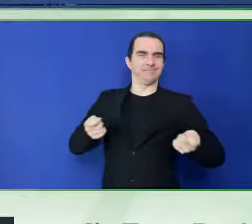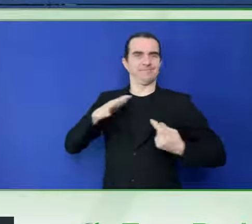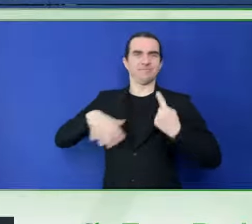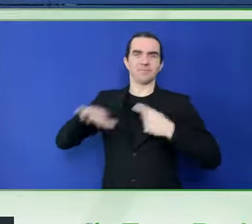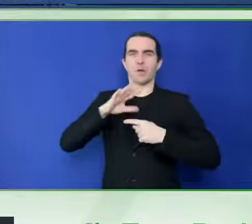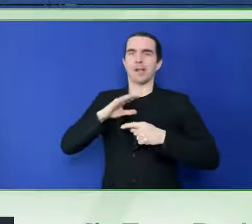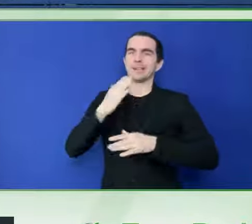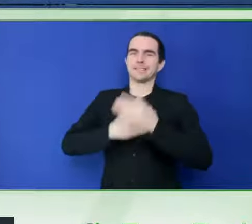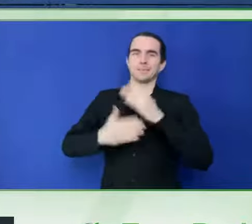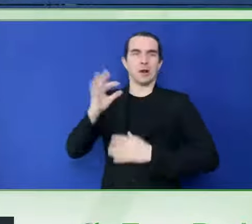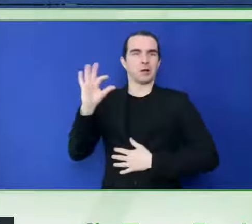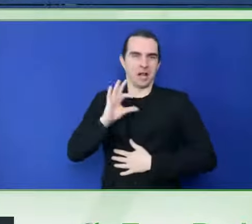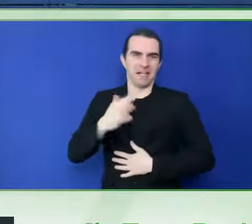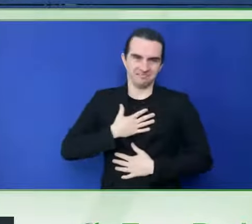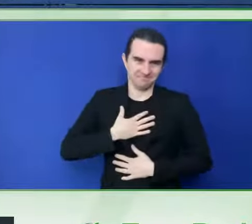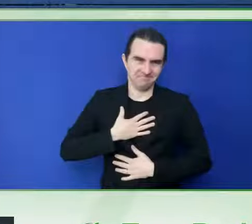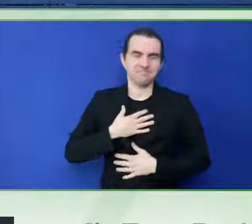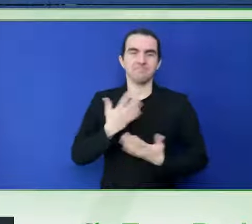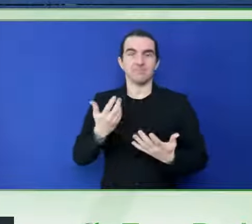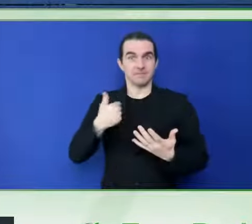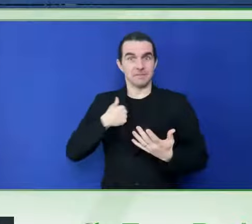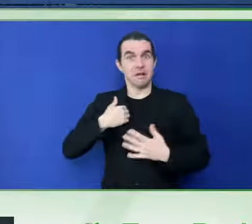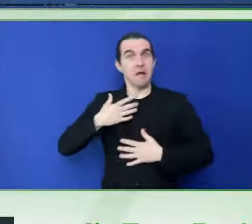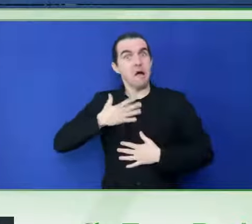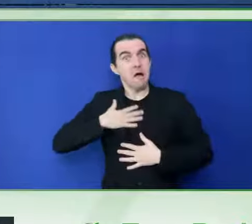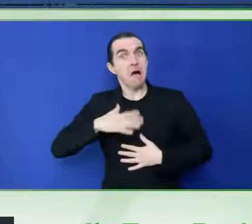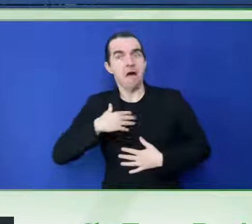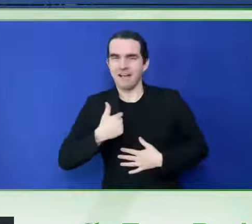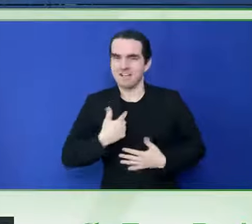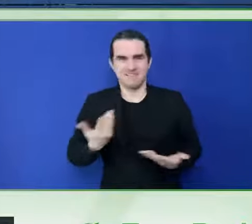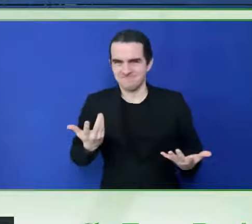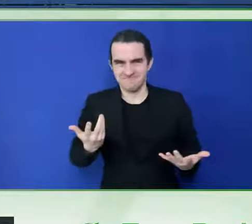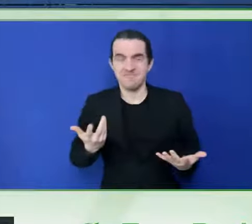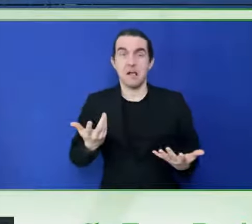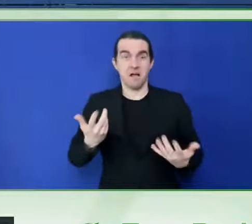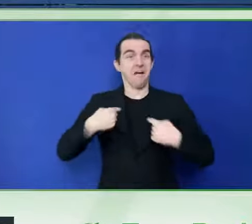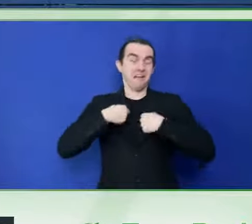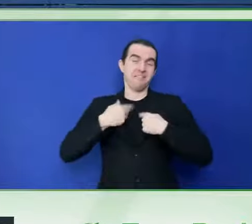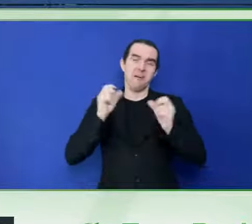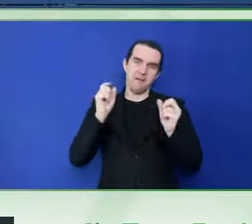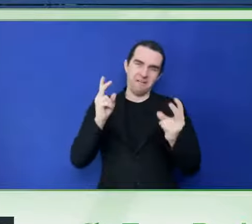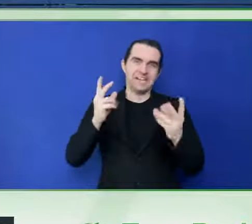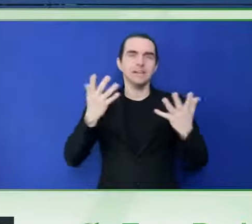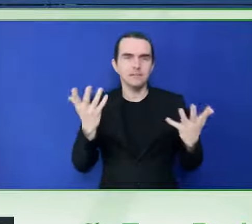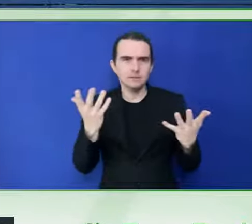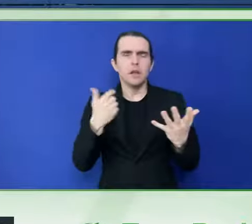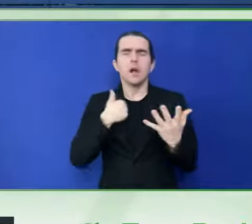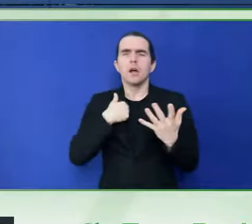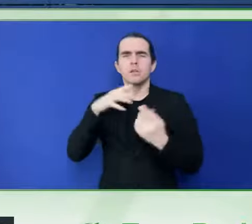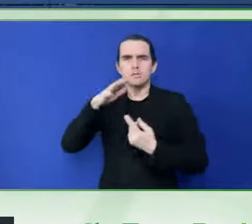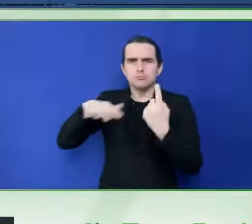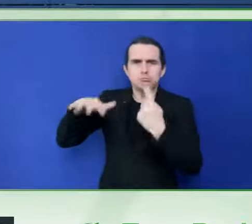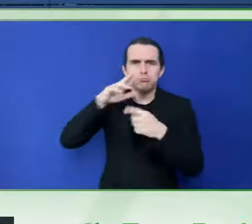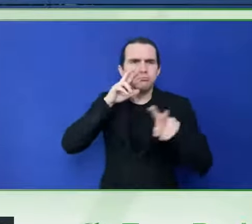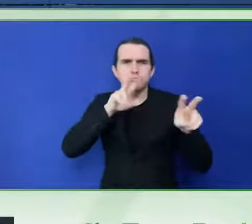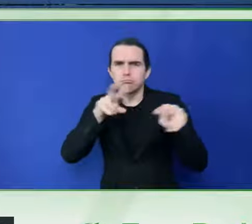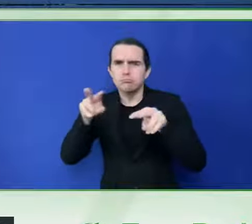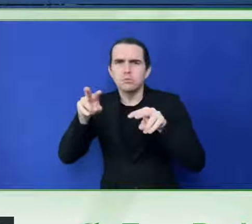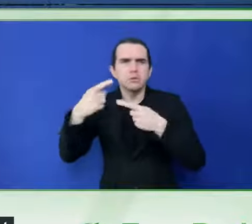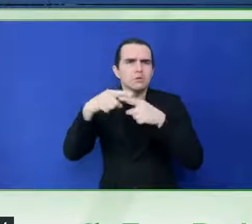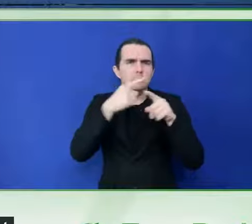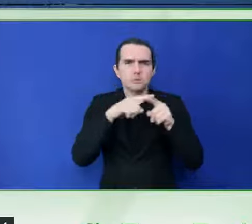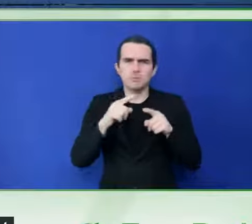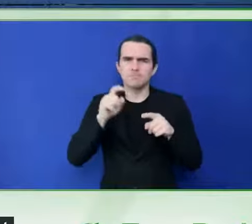range from €100 to 10,000. And that would be for a full virtual guide that goes on